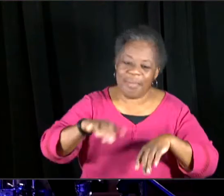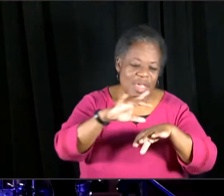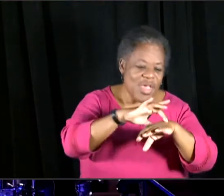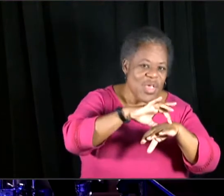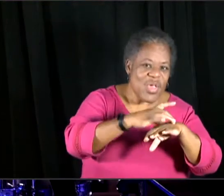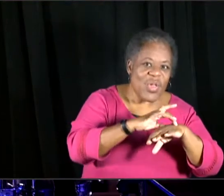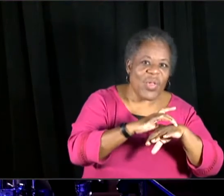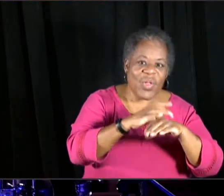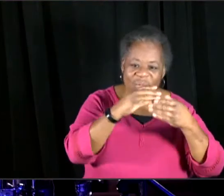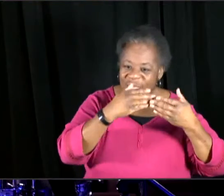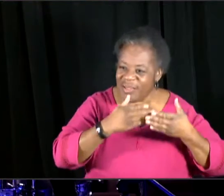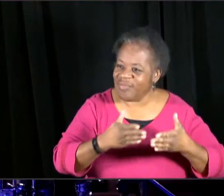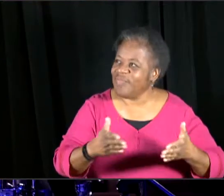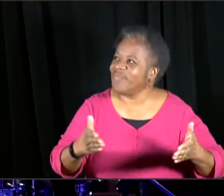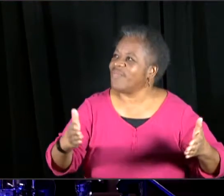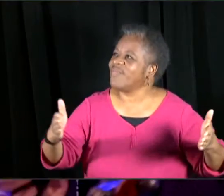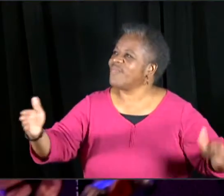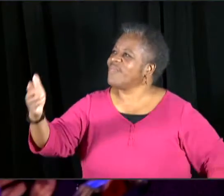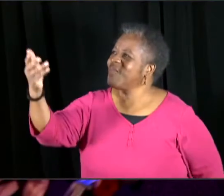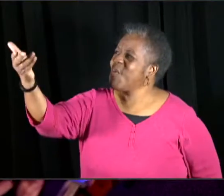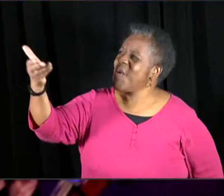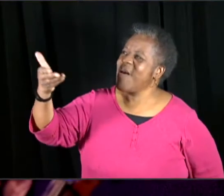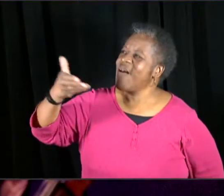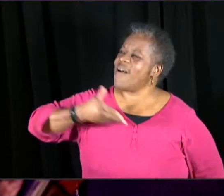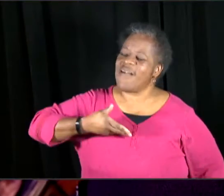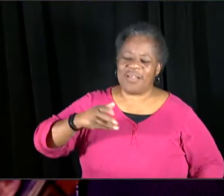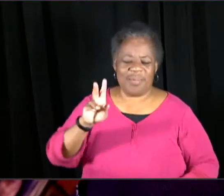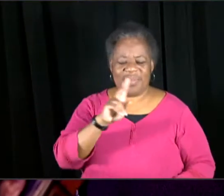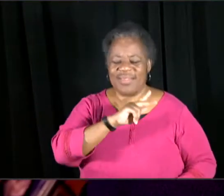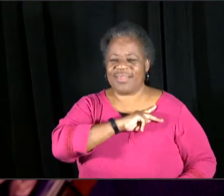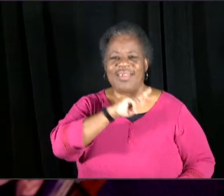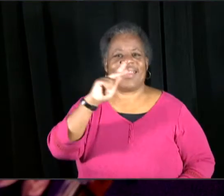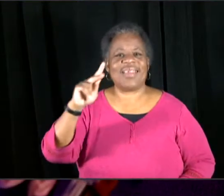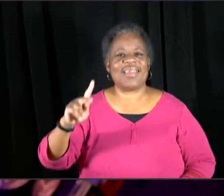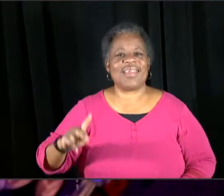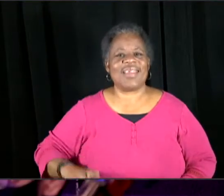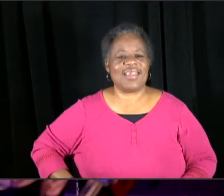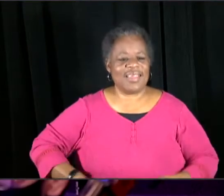earth receive her King.